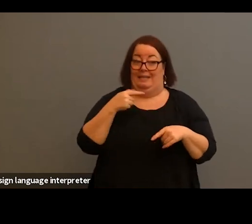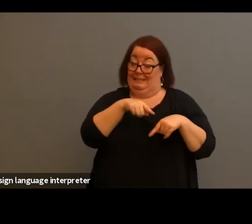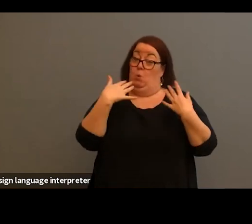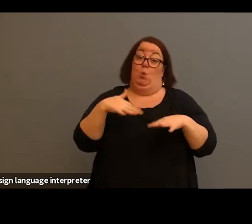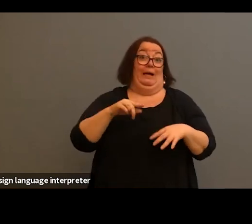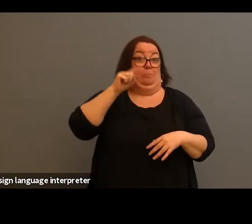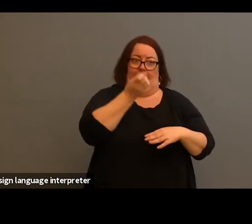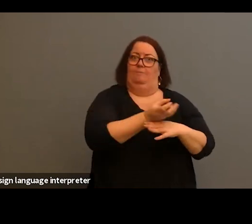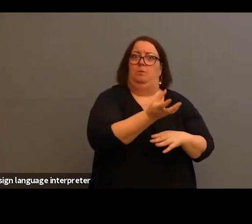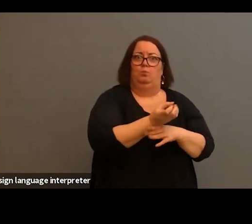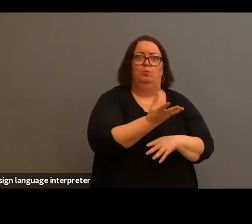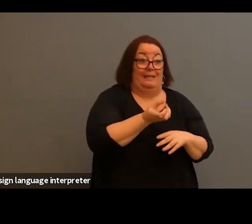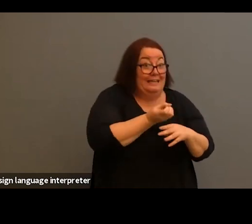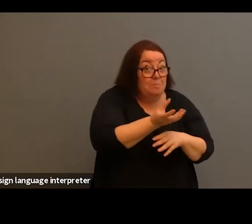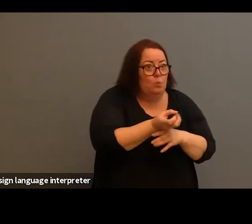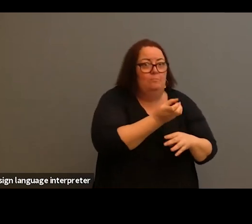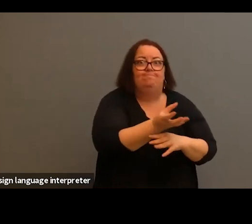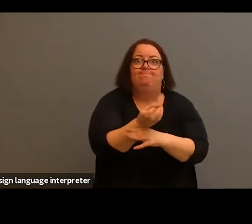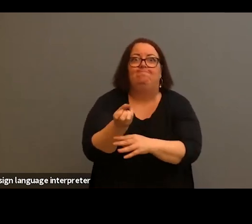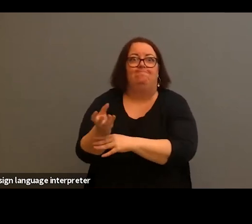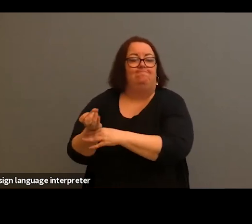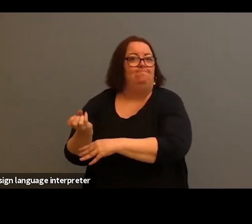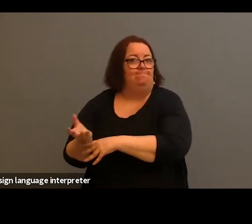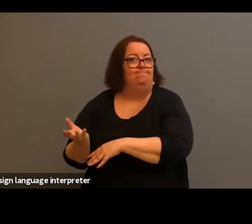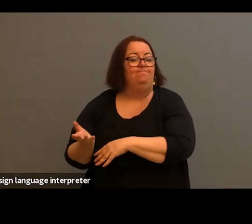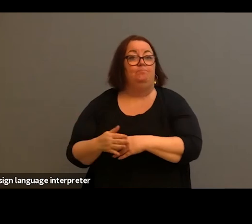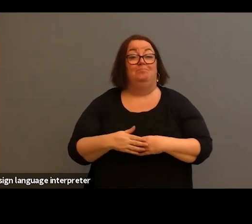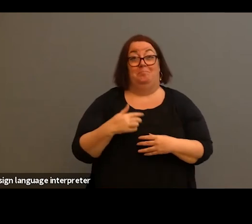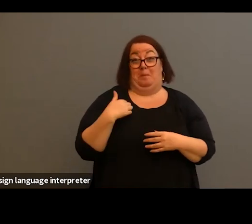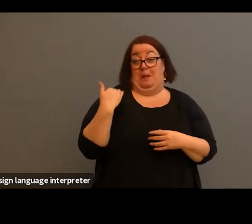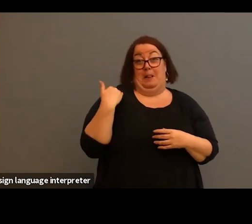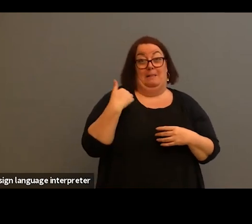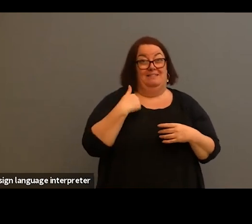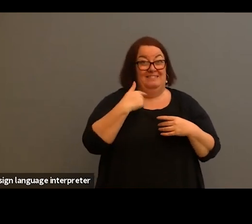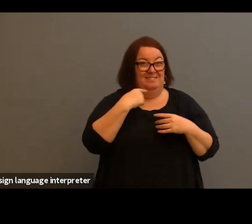go back to share some reflections